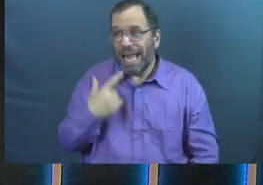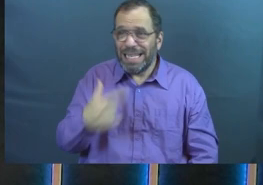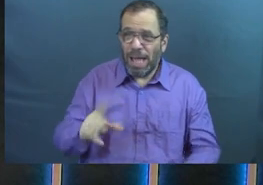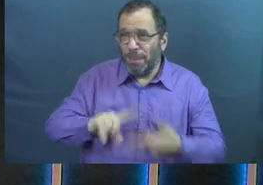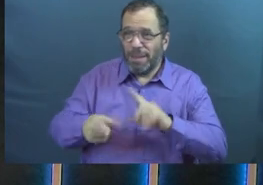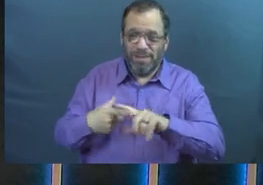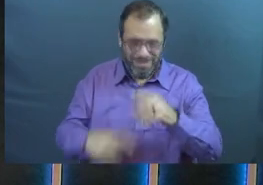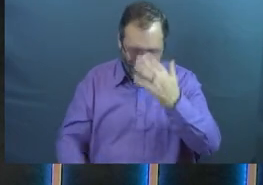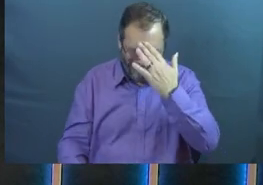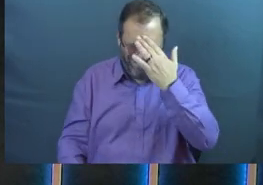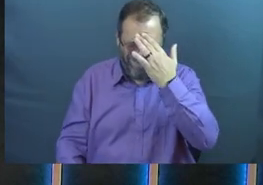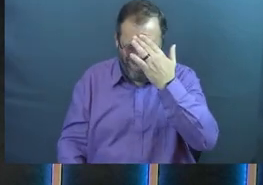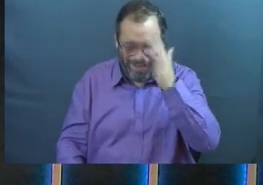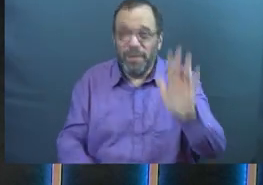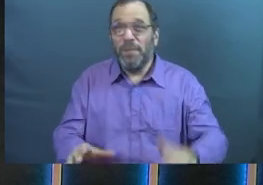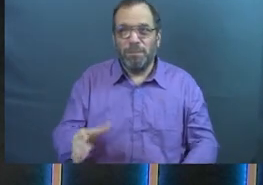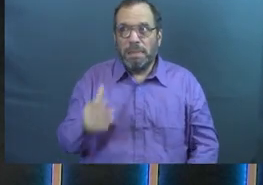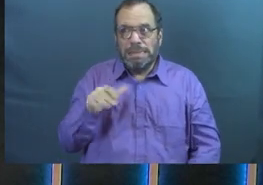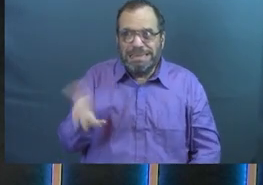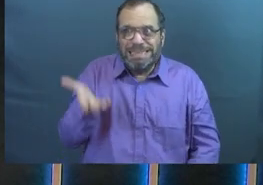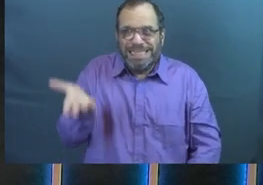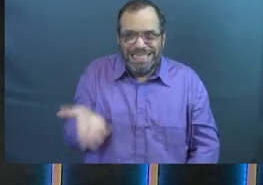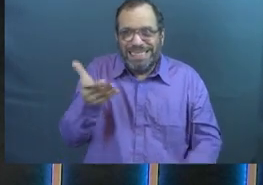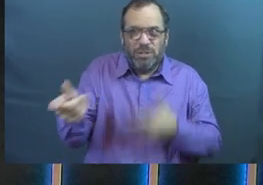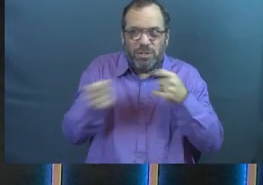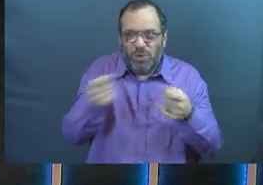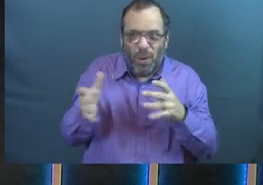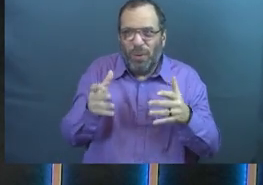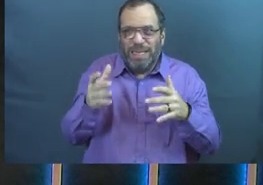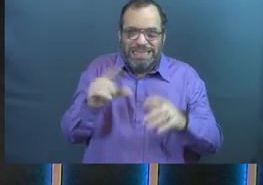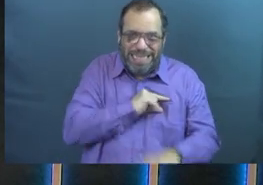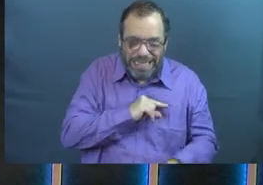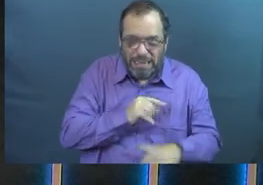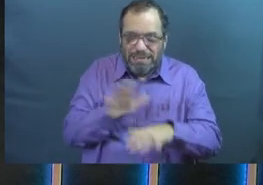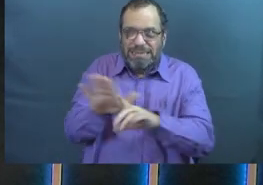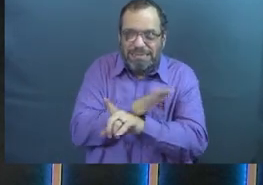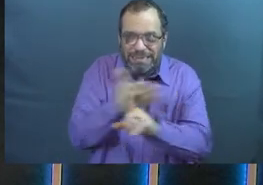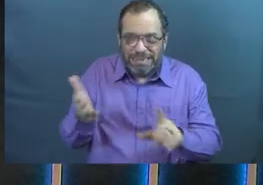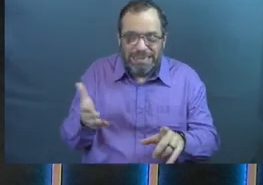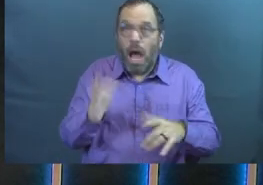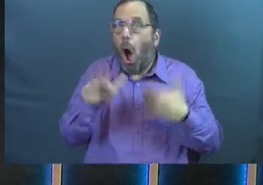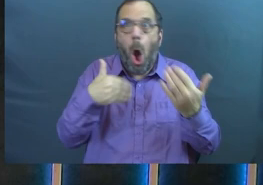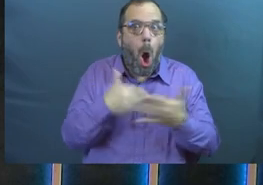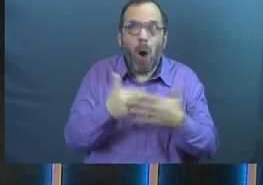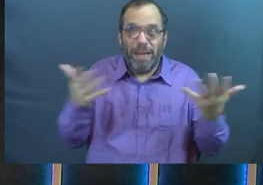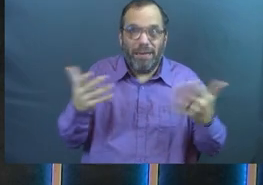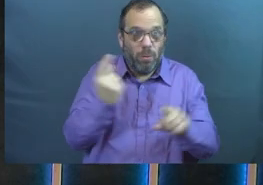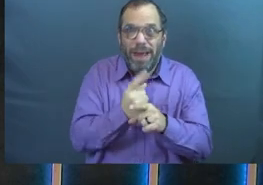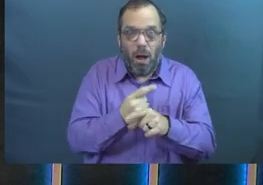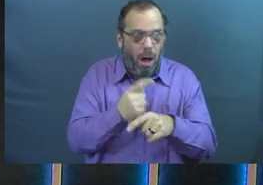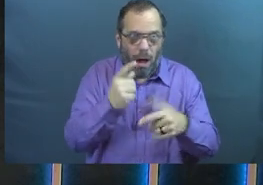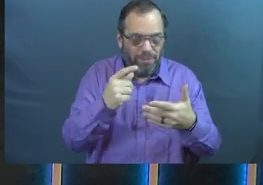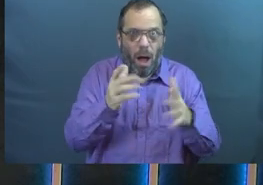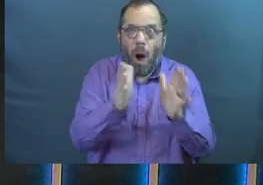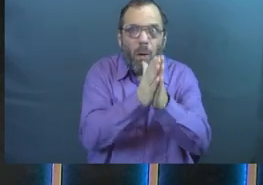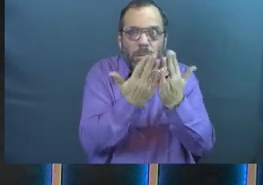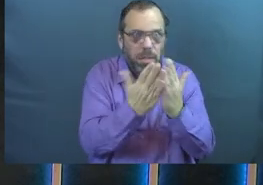tell my friends, you know, to hint and to try to control and guilt and all the stuff. We got all the stuff, don't we?